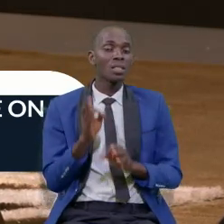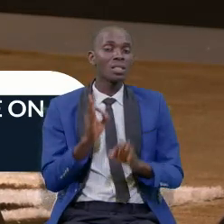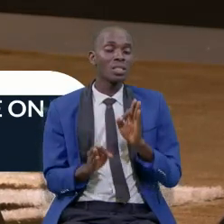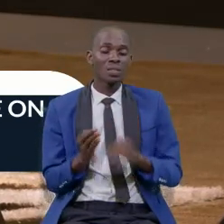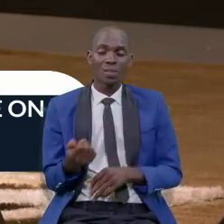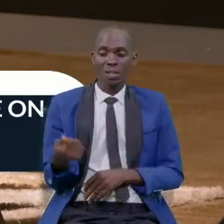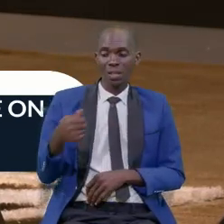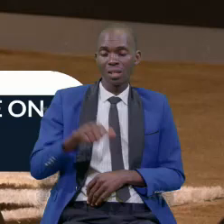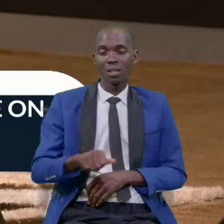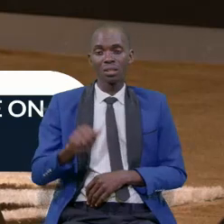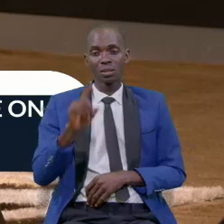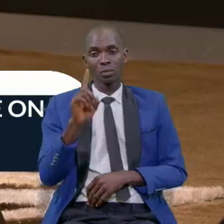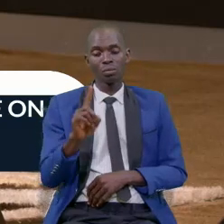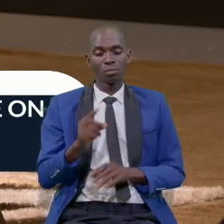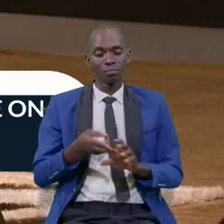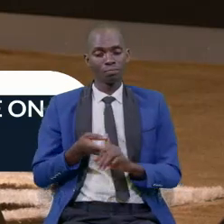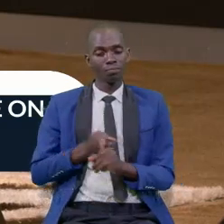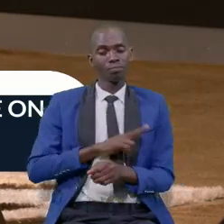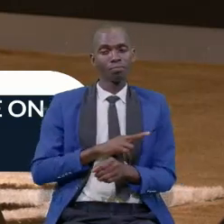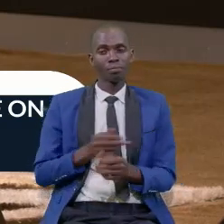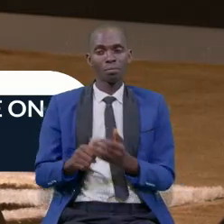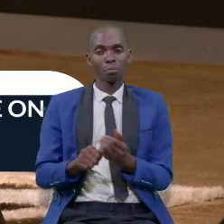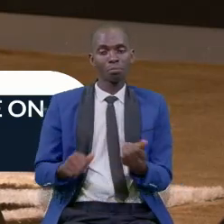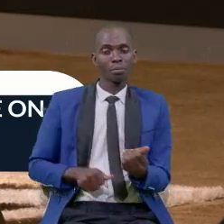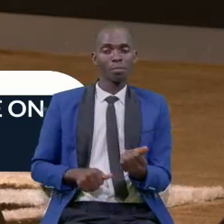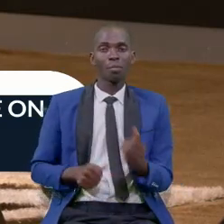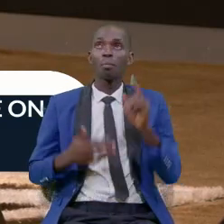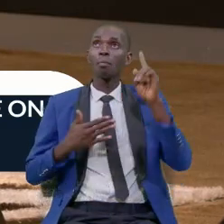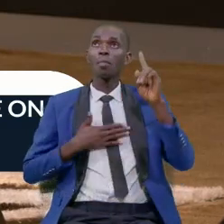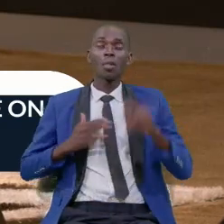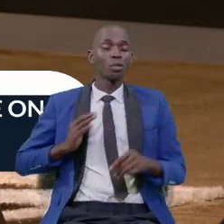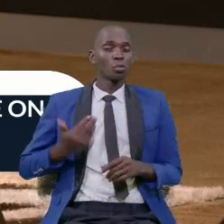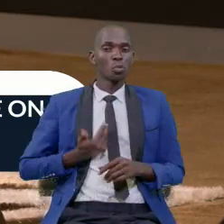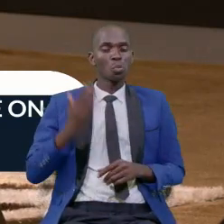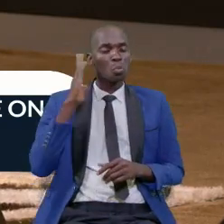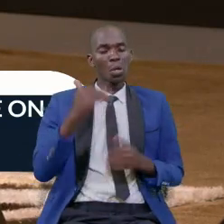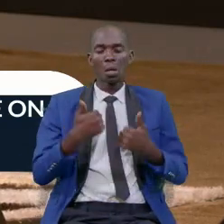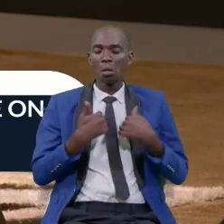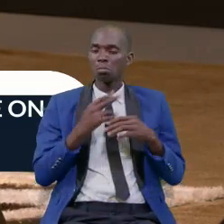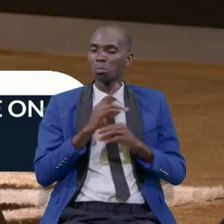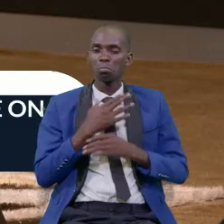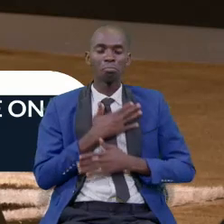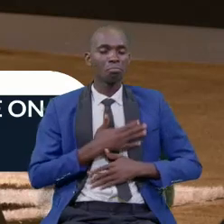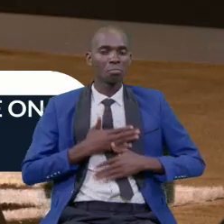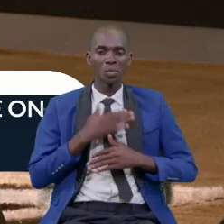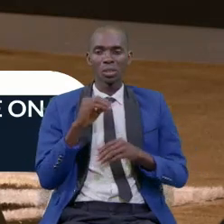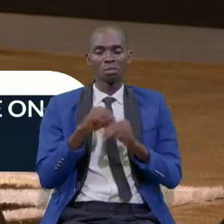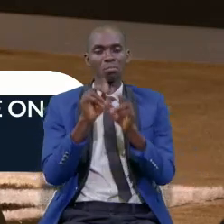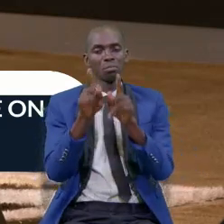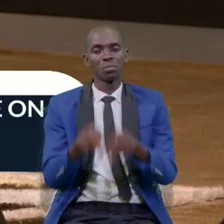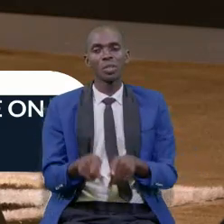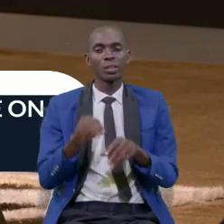any man draw back, my soul shall have no pleasure in him.